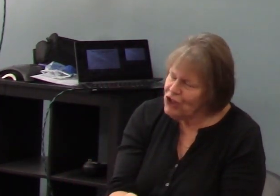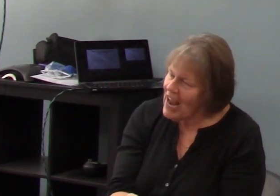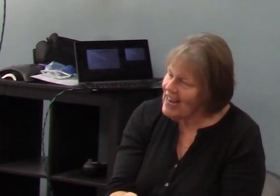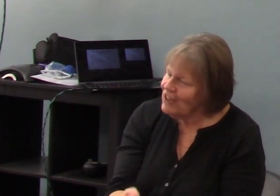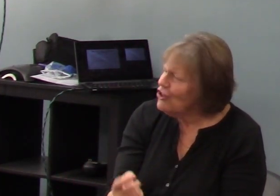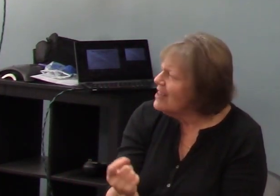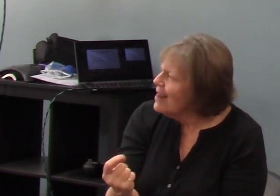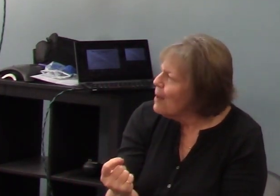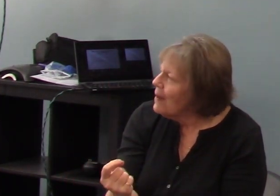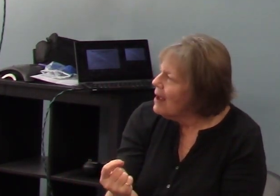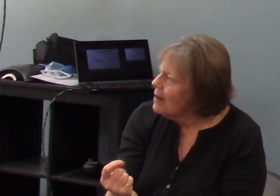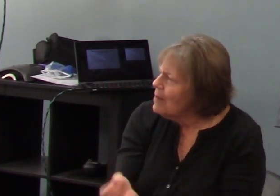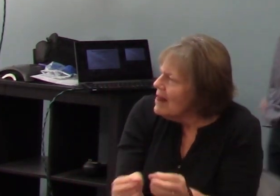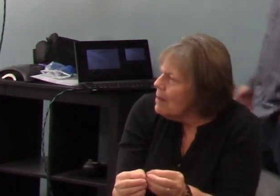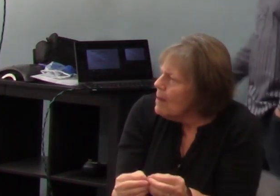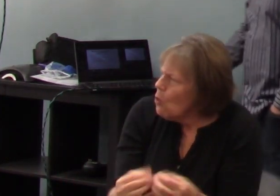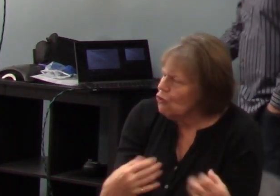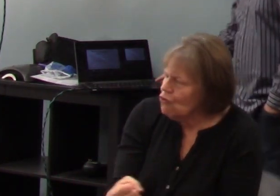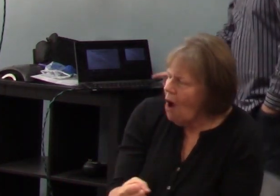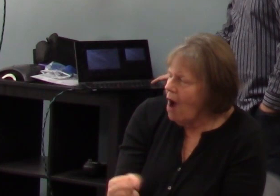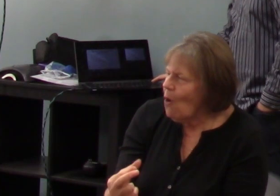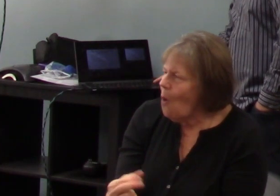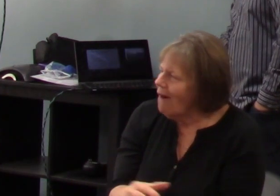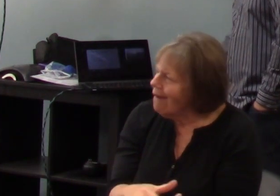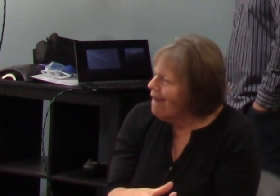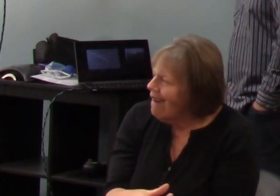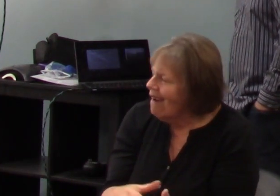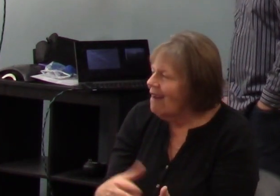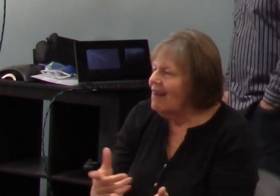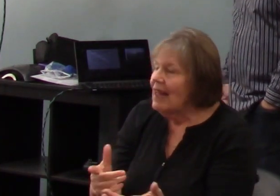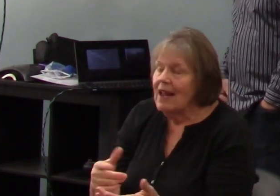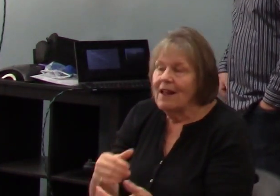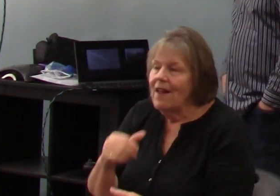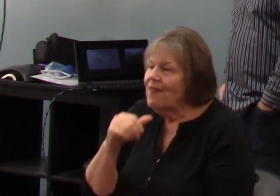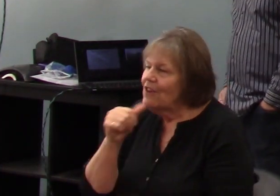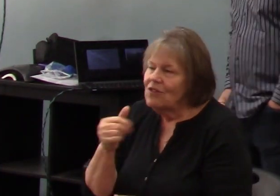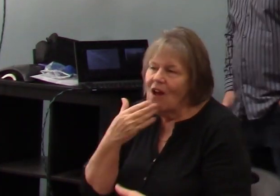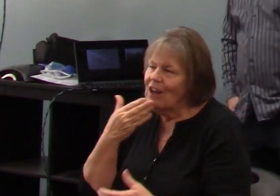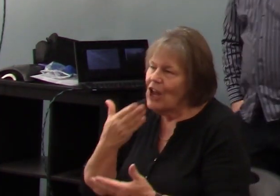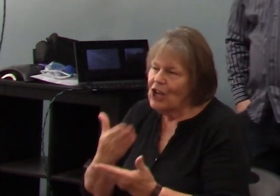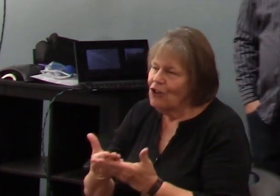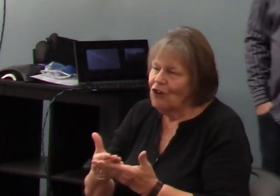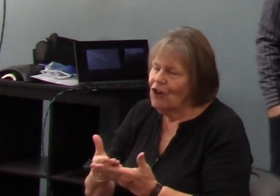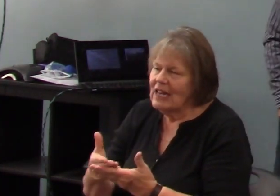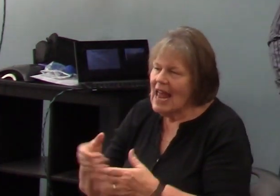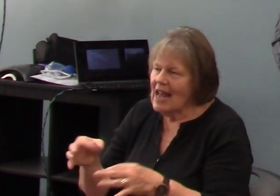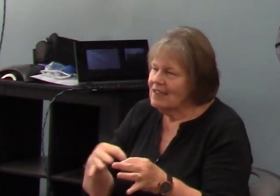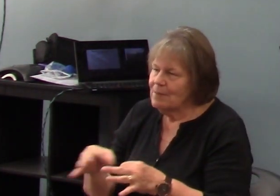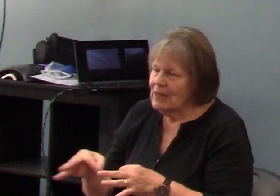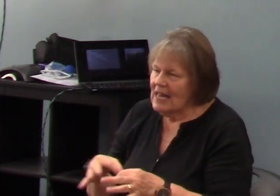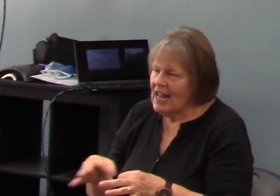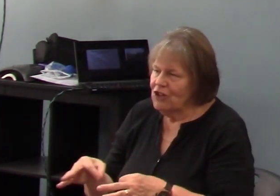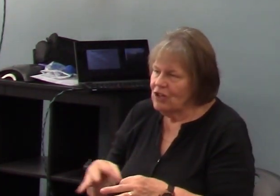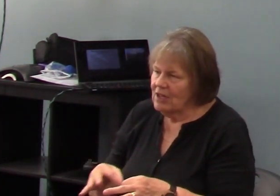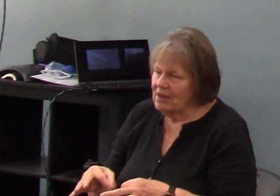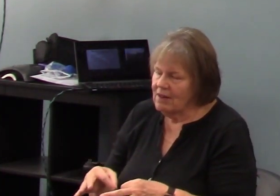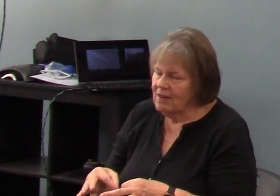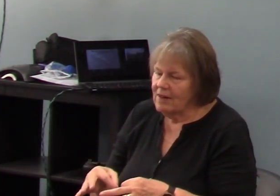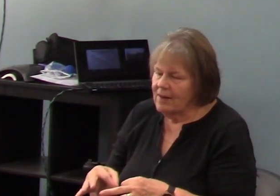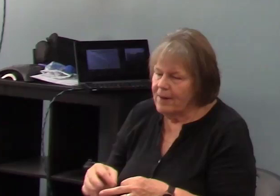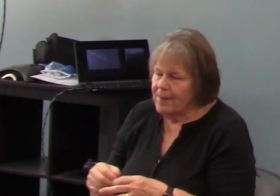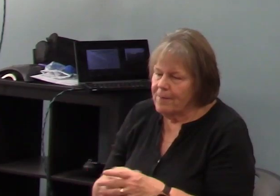And there isn't a good explanation for it in the naturalistic world. It seems that it's